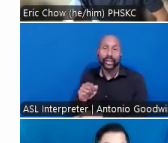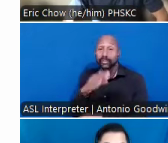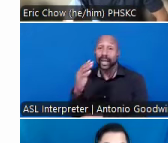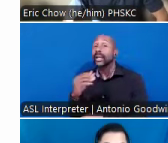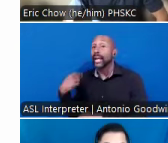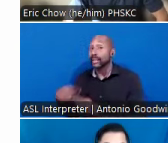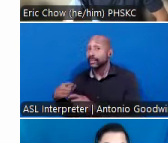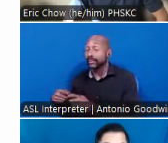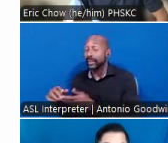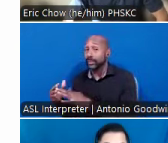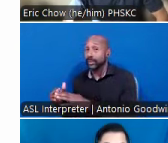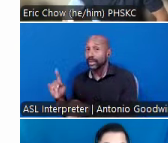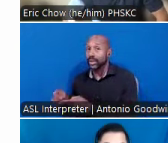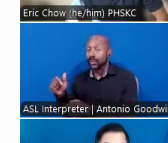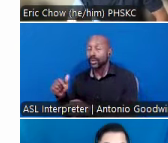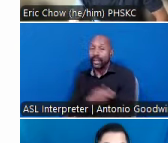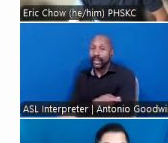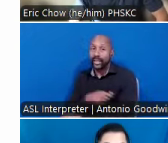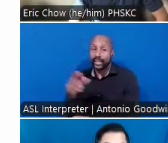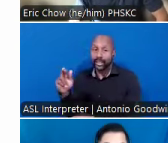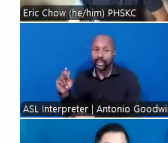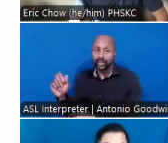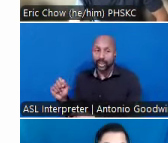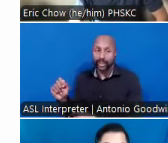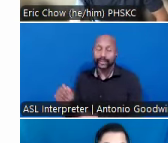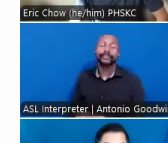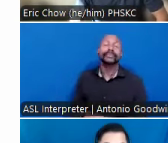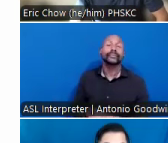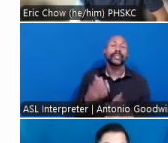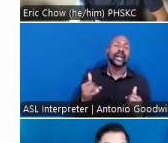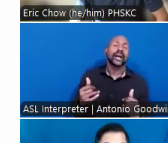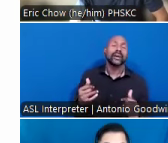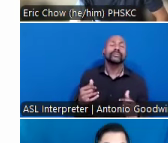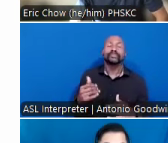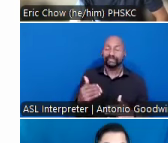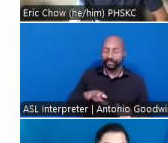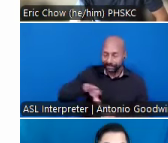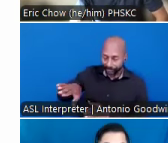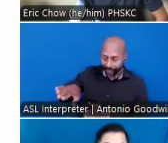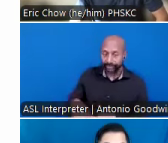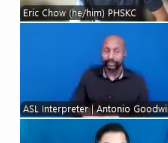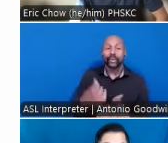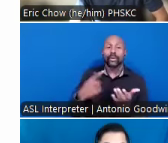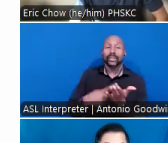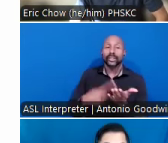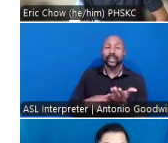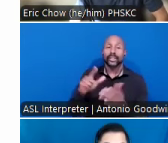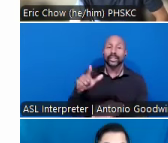health impacts of COVID-19, particularly long COVID. So I'd like to spend a few moments talking about that.